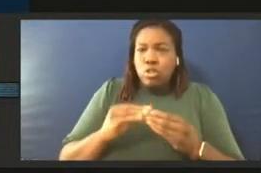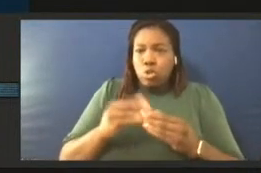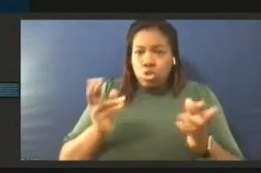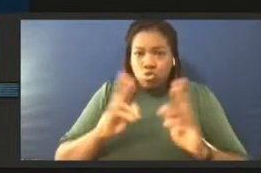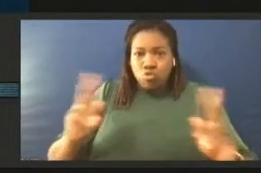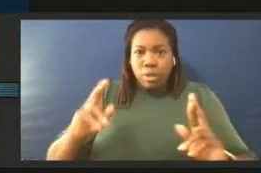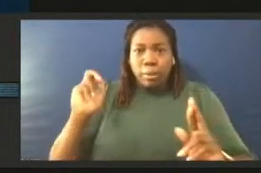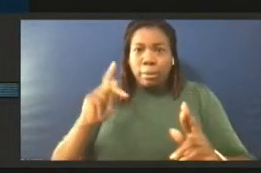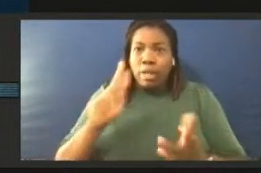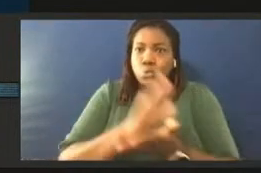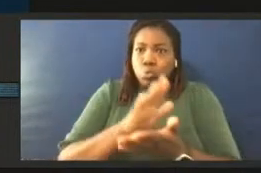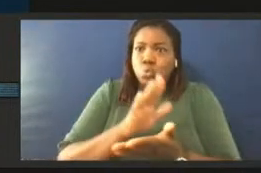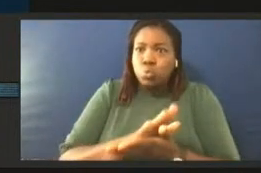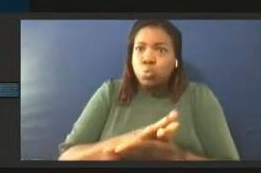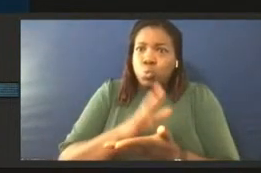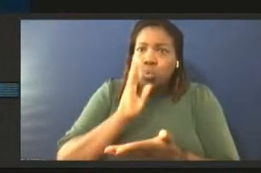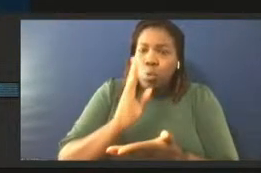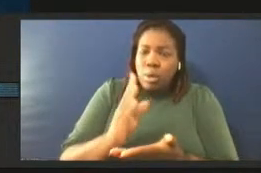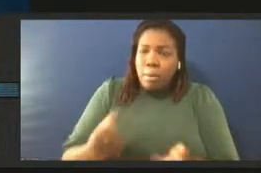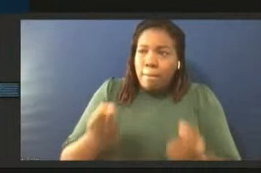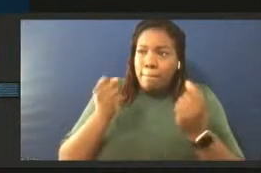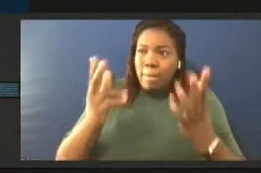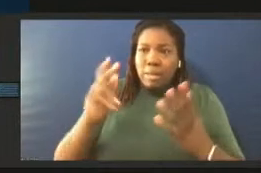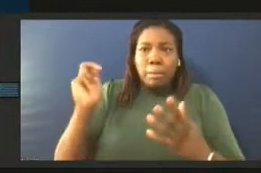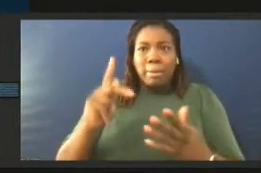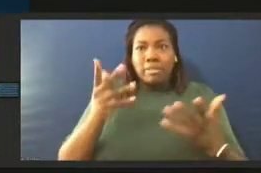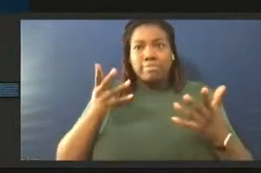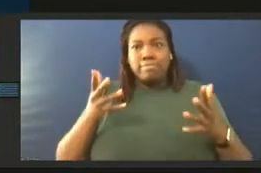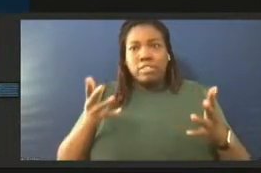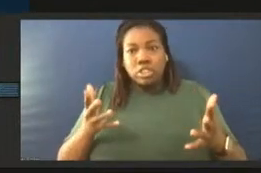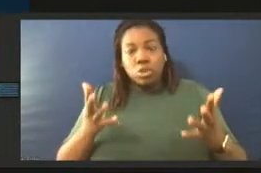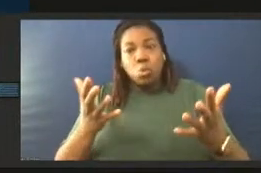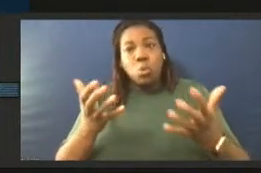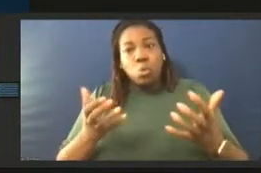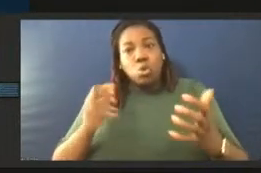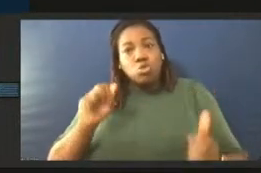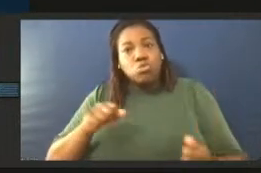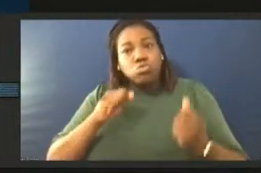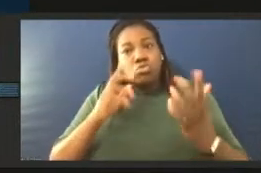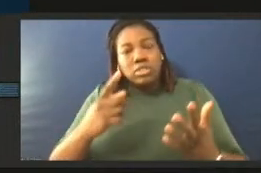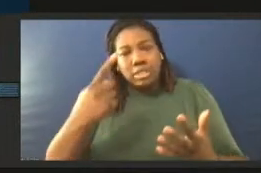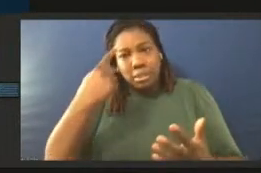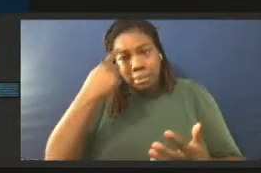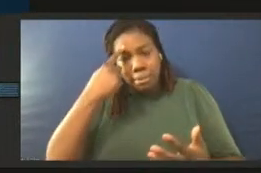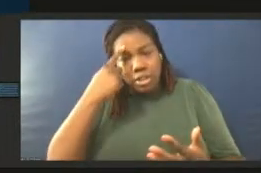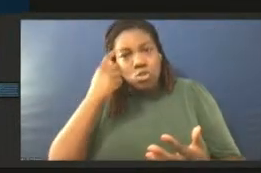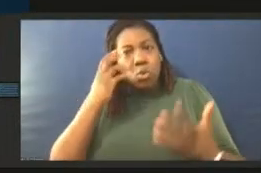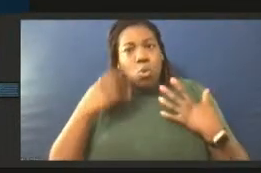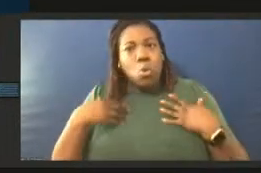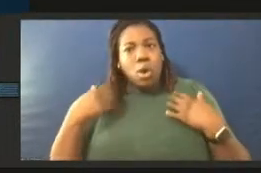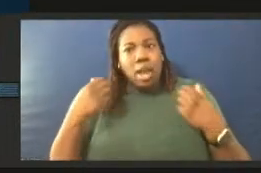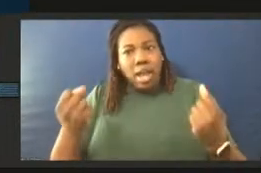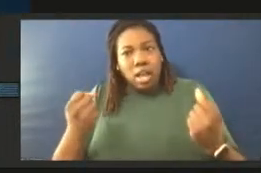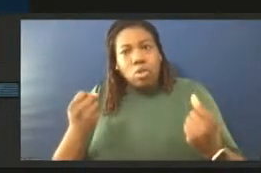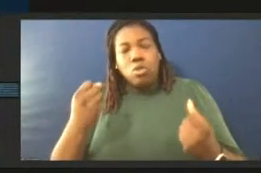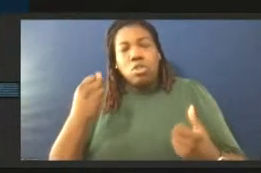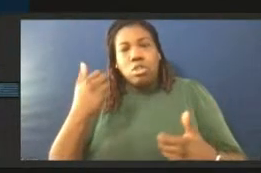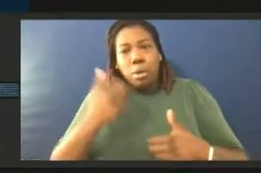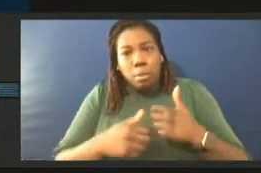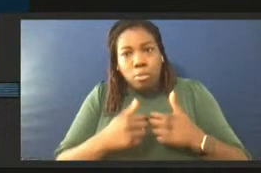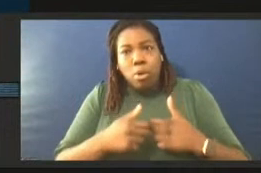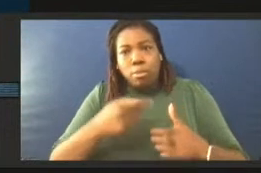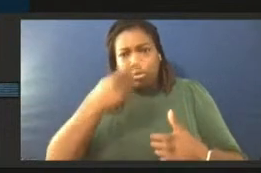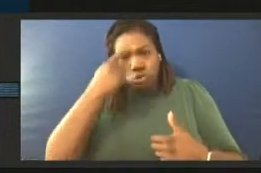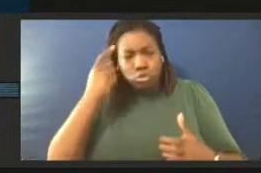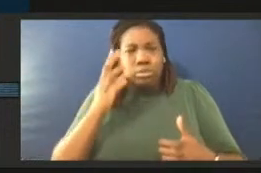school buildings, many who have already, and as we need to address the mental health consequences and trauma experiences for